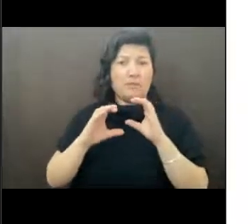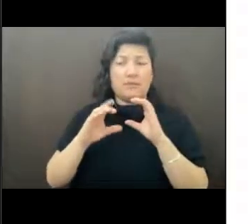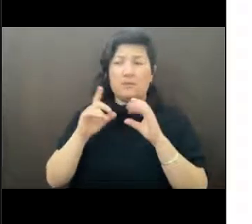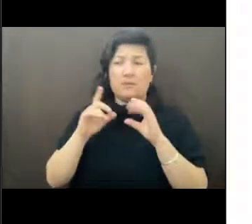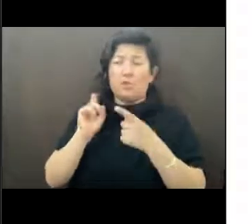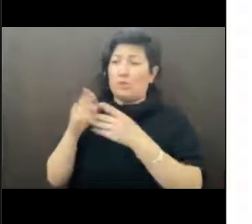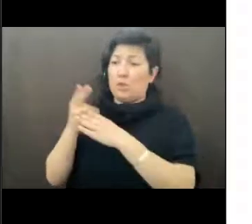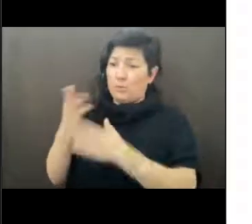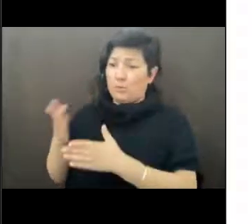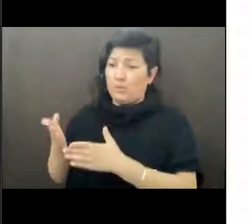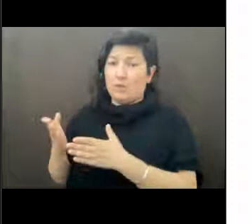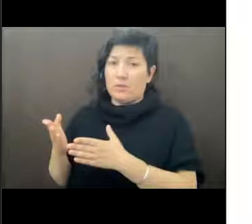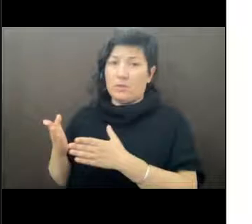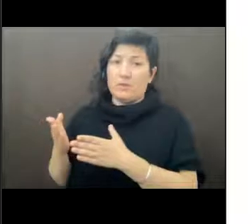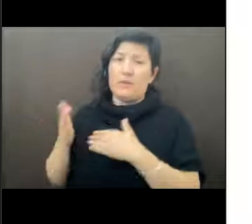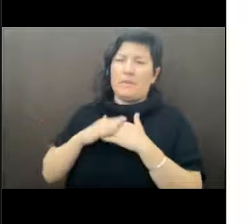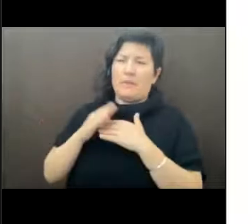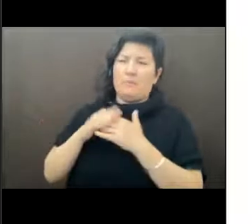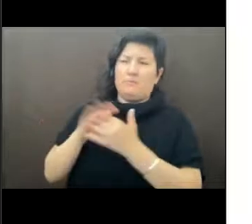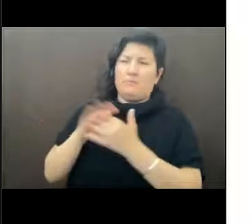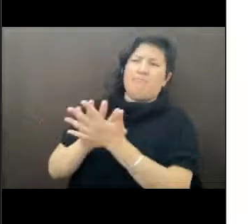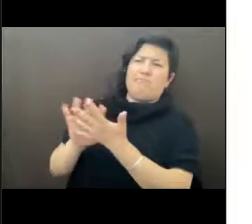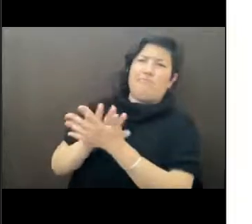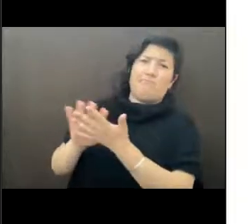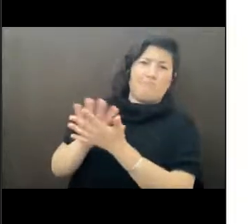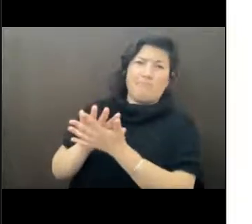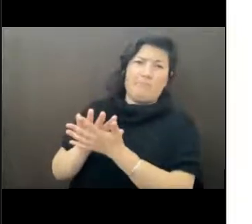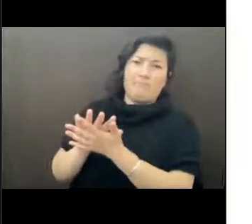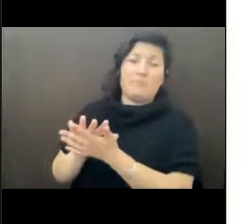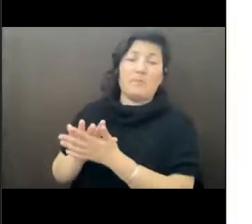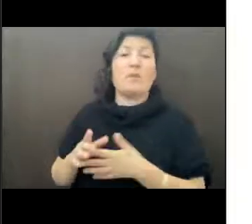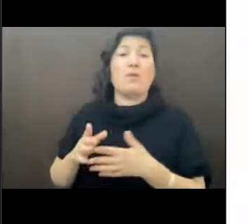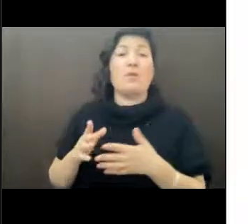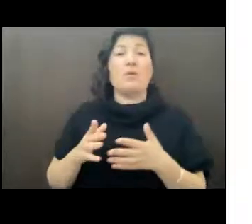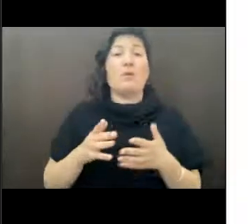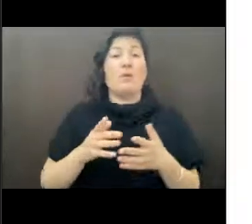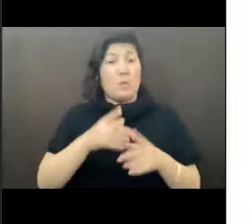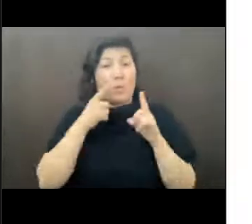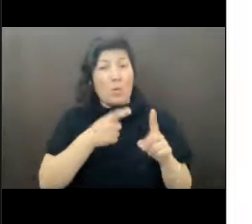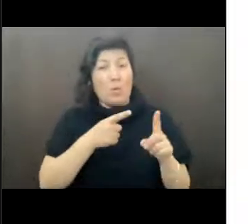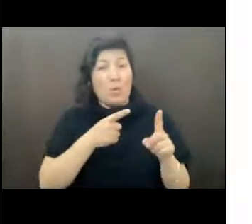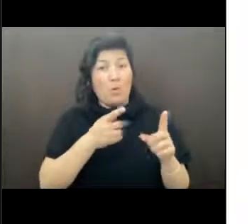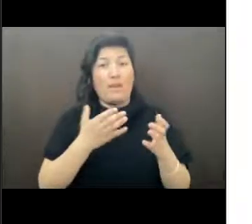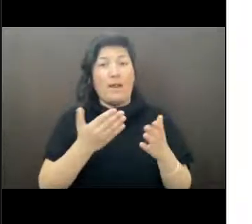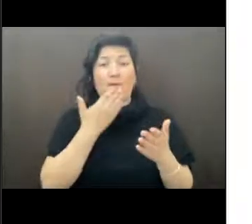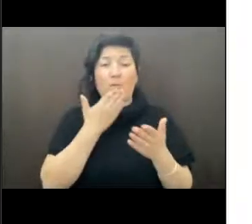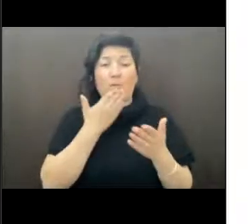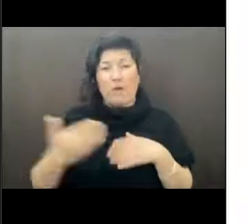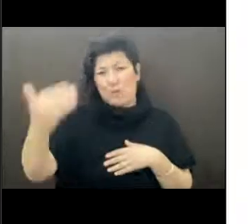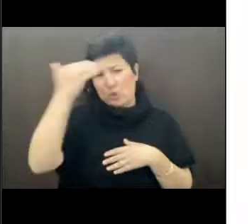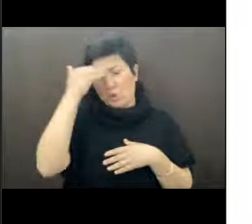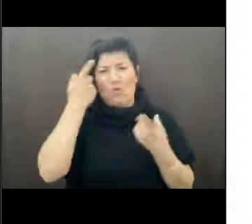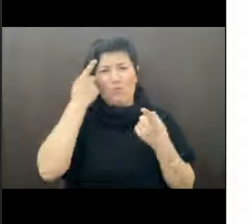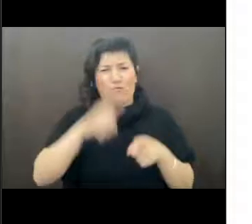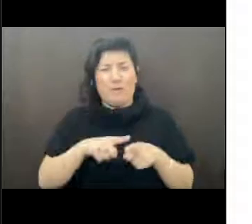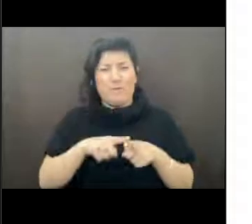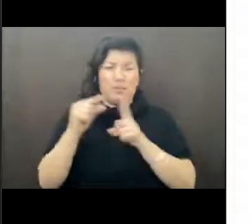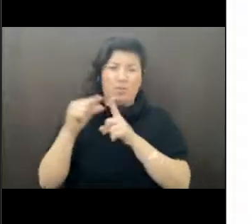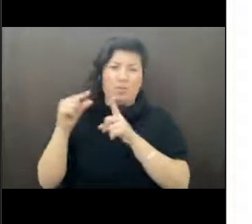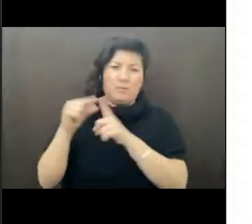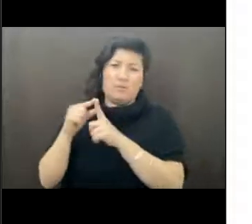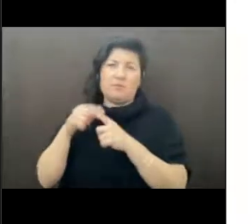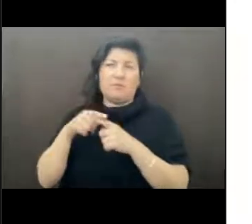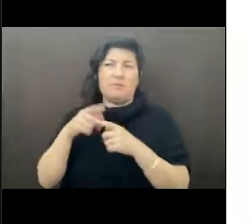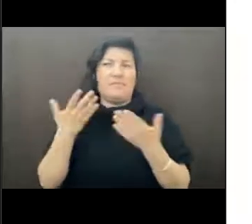that minimizes ambiguity. We want ideally to have well-known agreement terms, recognized terms, so that you